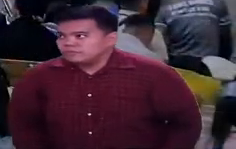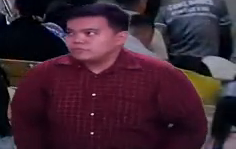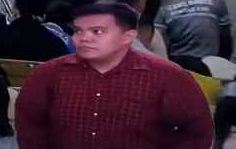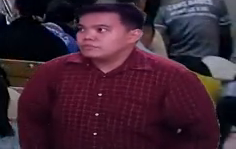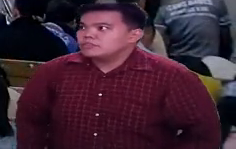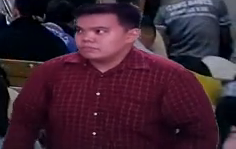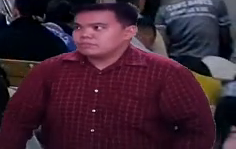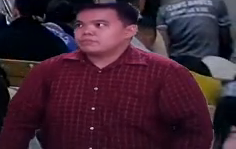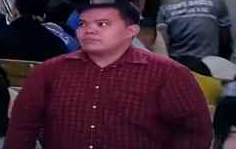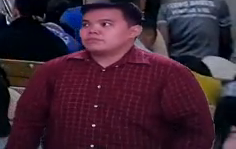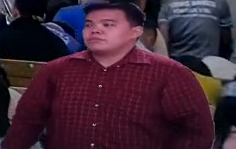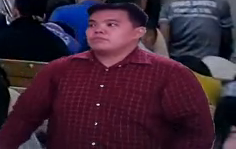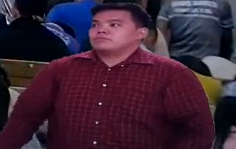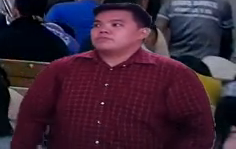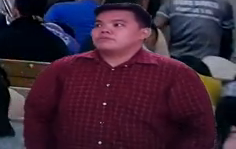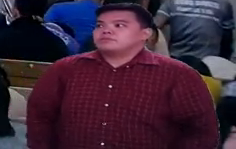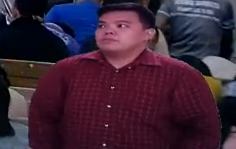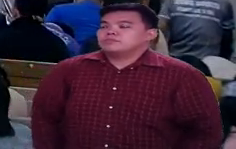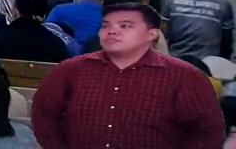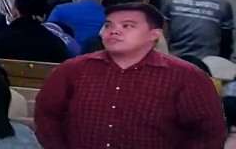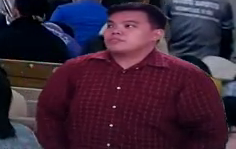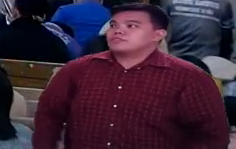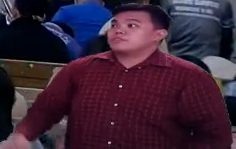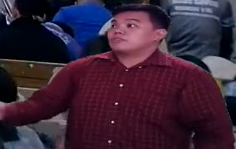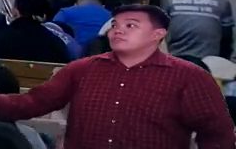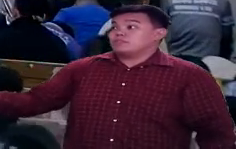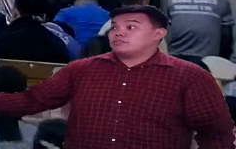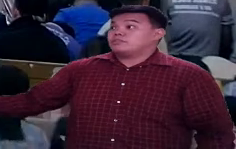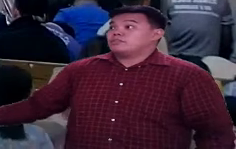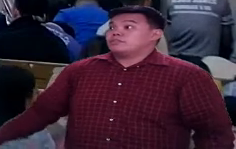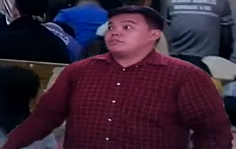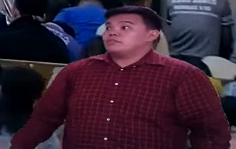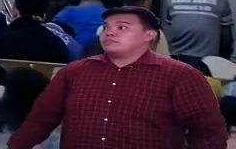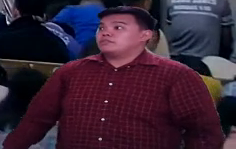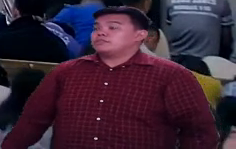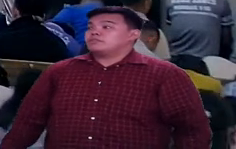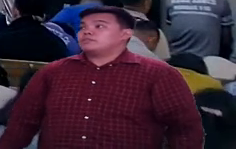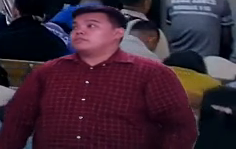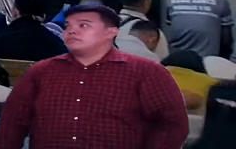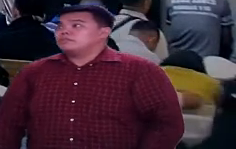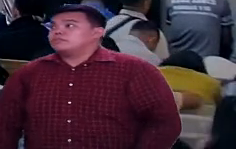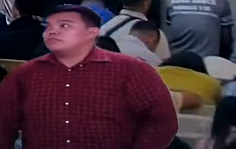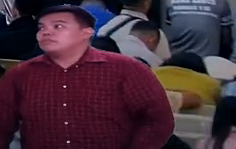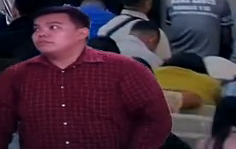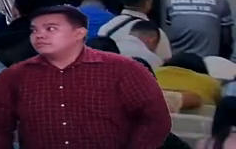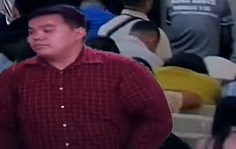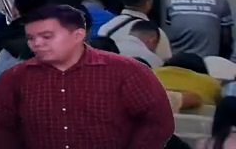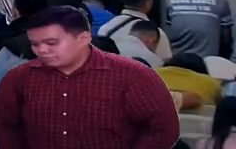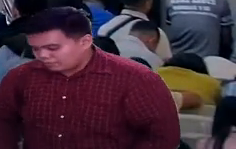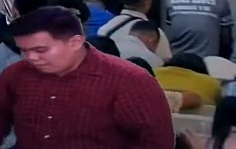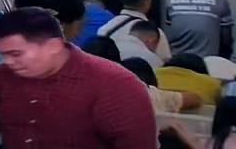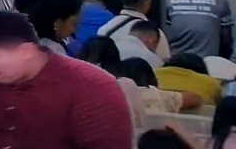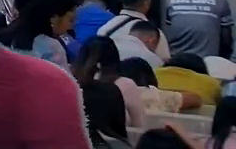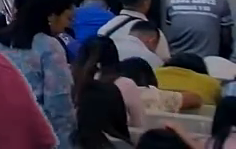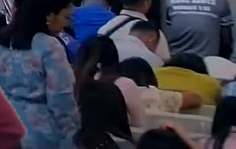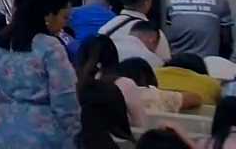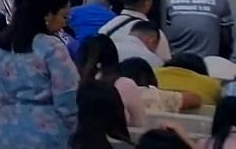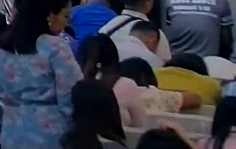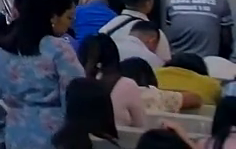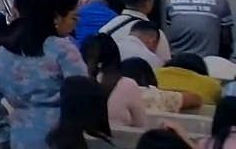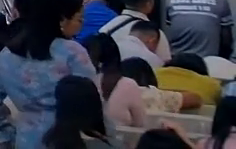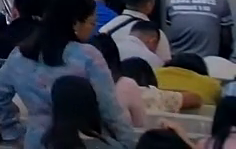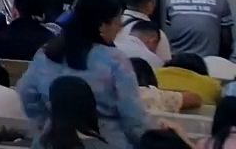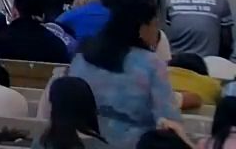intentional. Are there things in our life that are now more treasured than what is